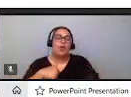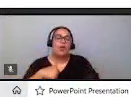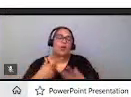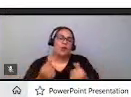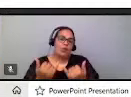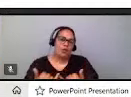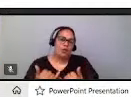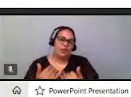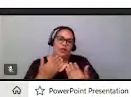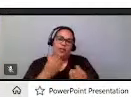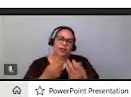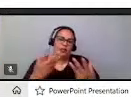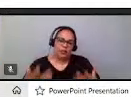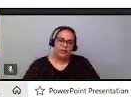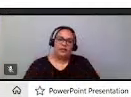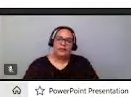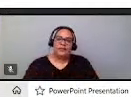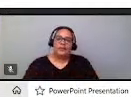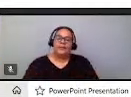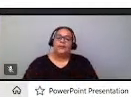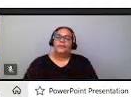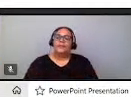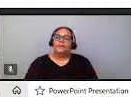doing thank you so